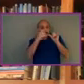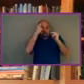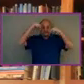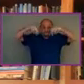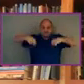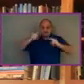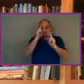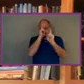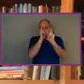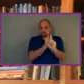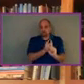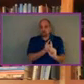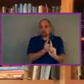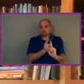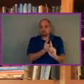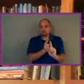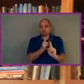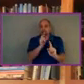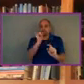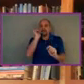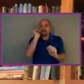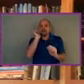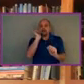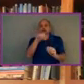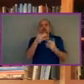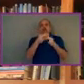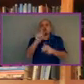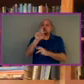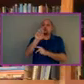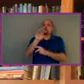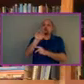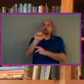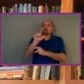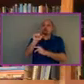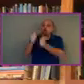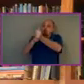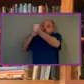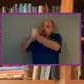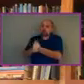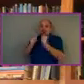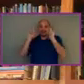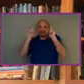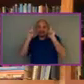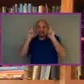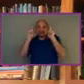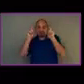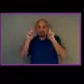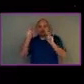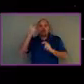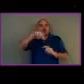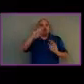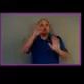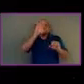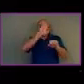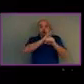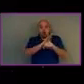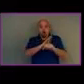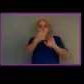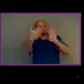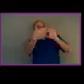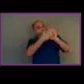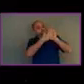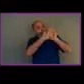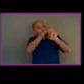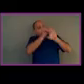mission are those terminal tracking cameras that I mentioned, and they're mounted on an instrument pointing platform. And that